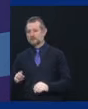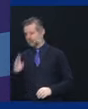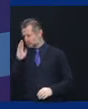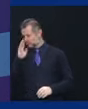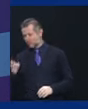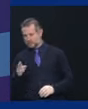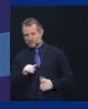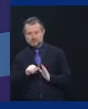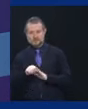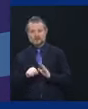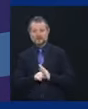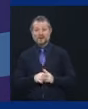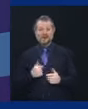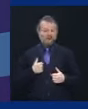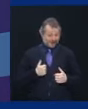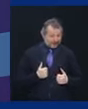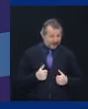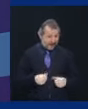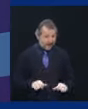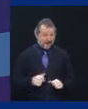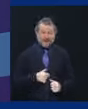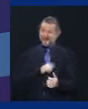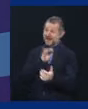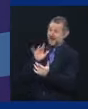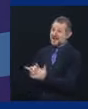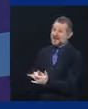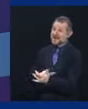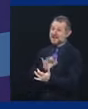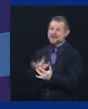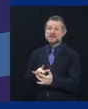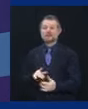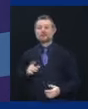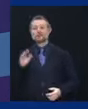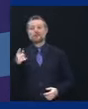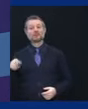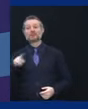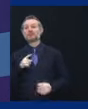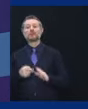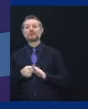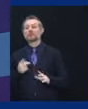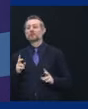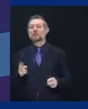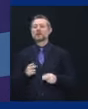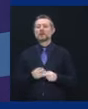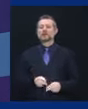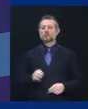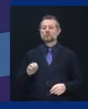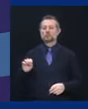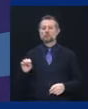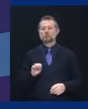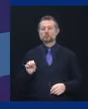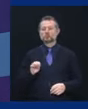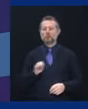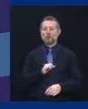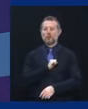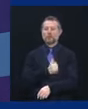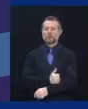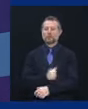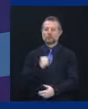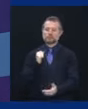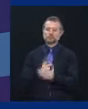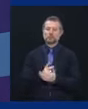I tried. Apparently, they only have what's called an emergency authorization use, an EAU. They're